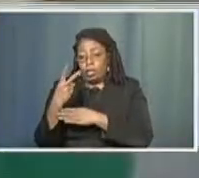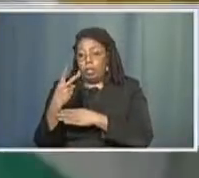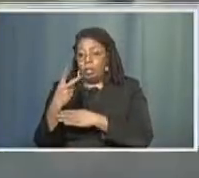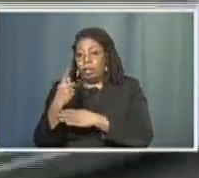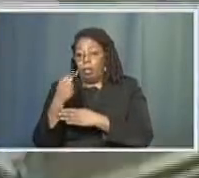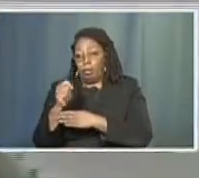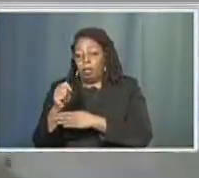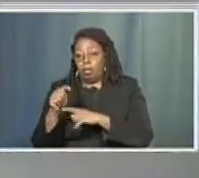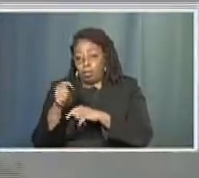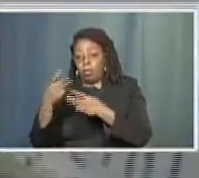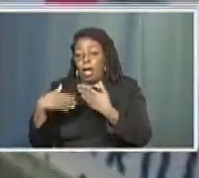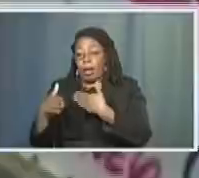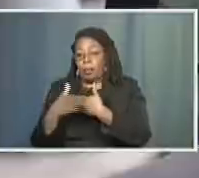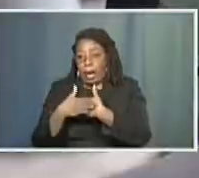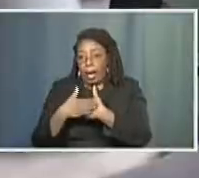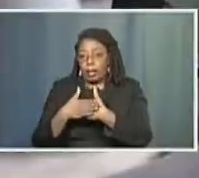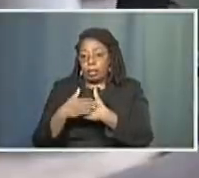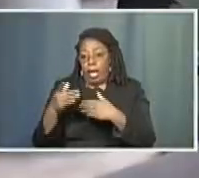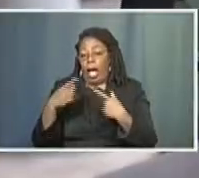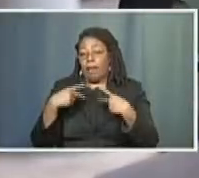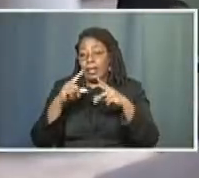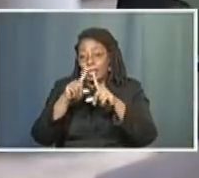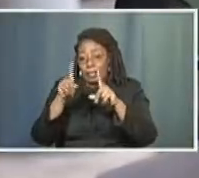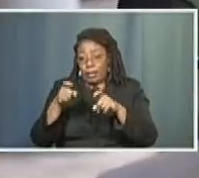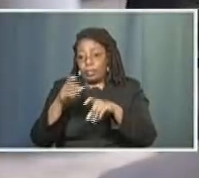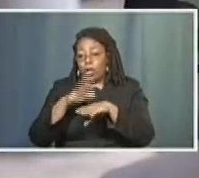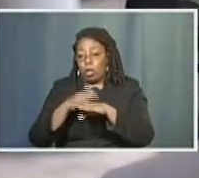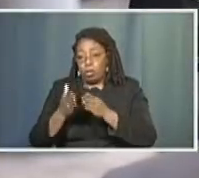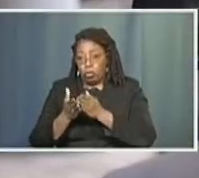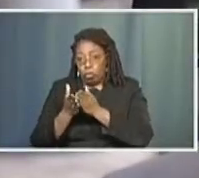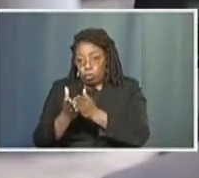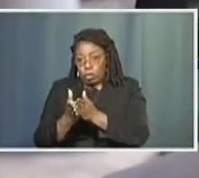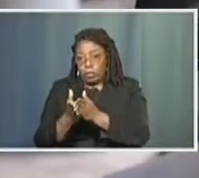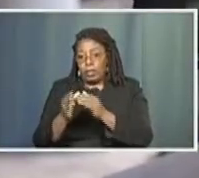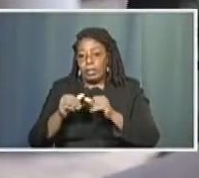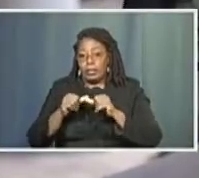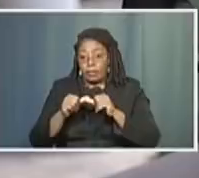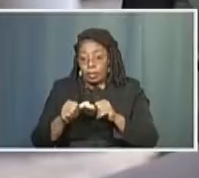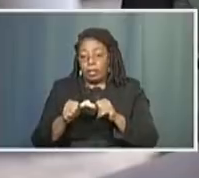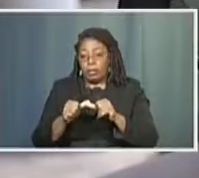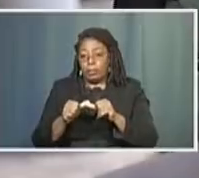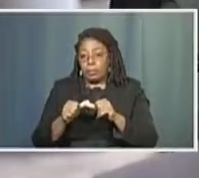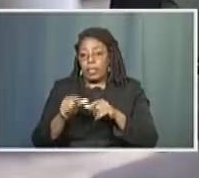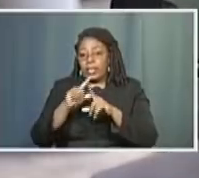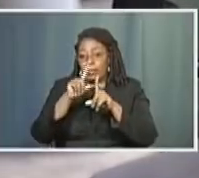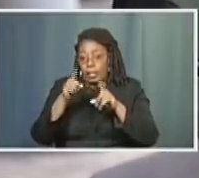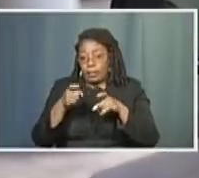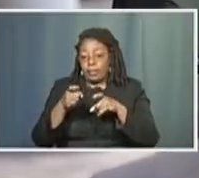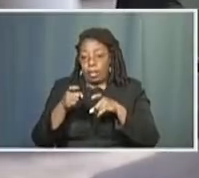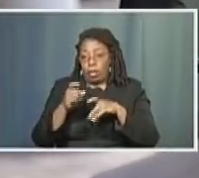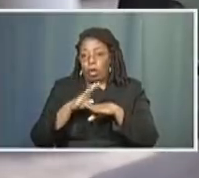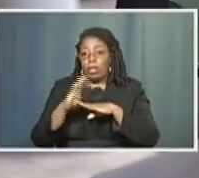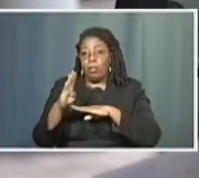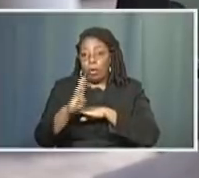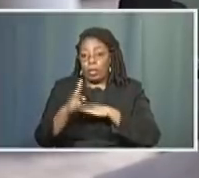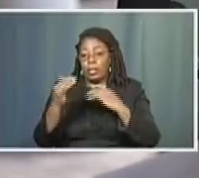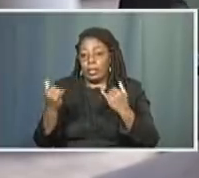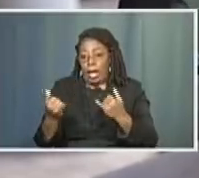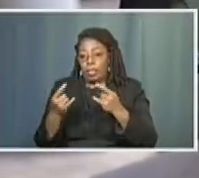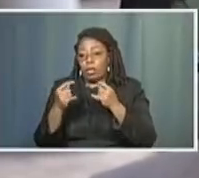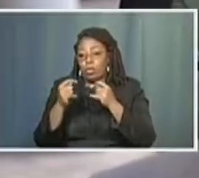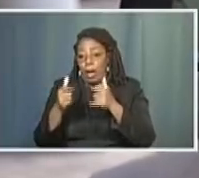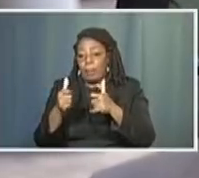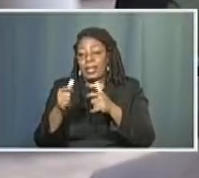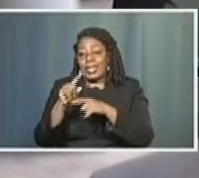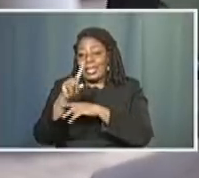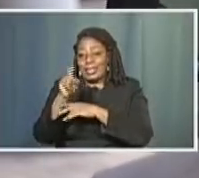testing modality on all cruise ships. There's testing that is presently at our border. We are concerned that the rapid antigen test may